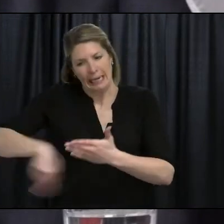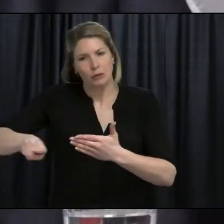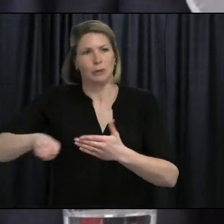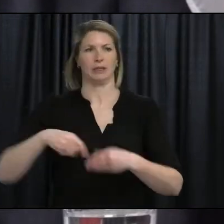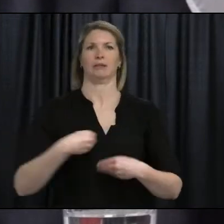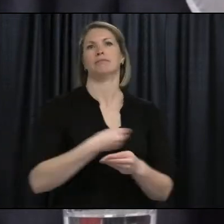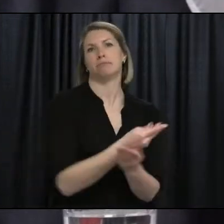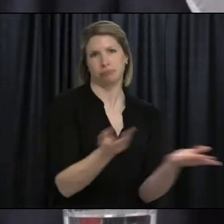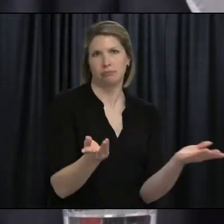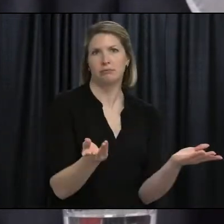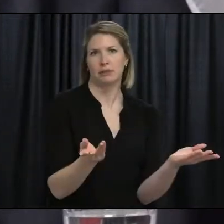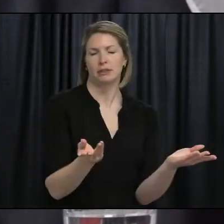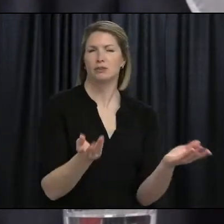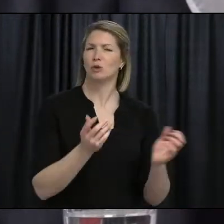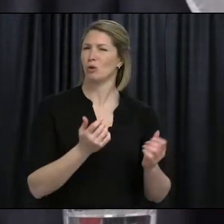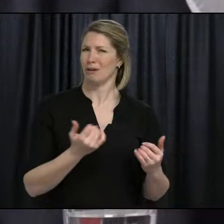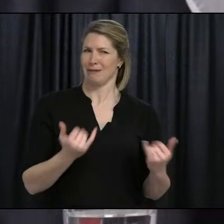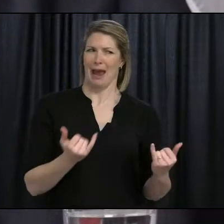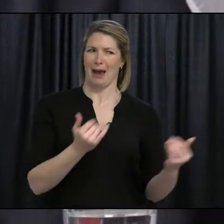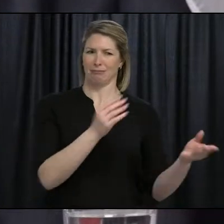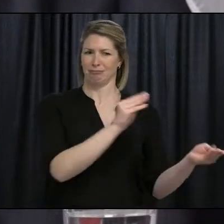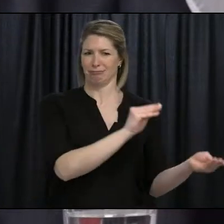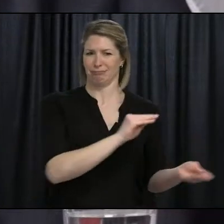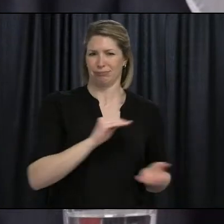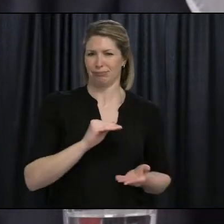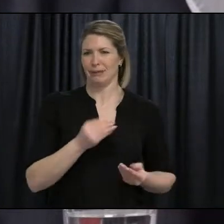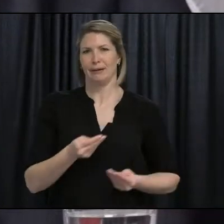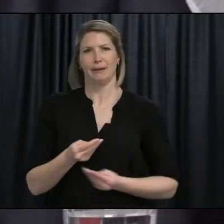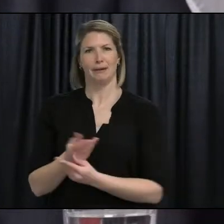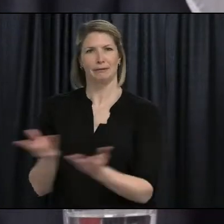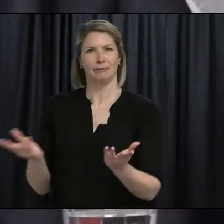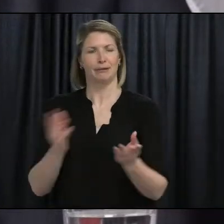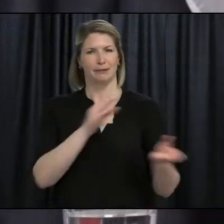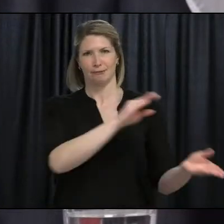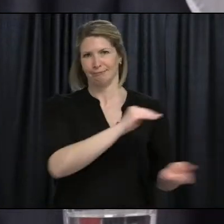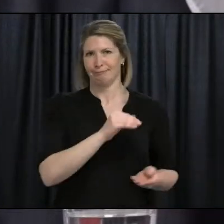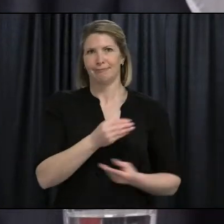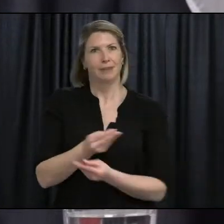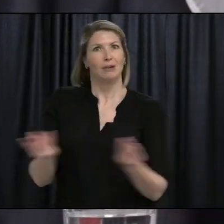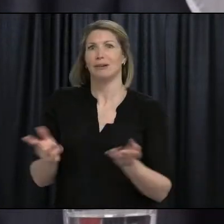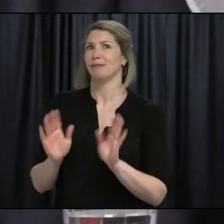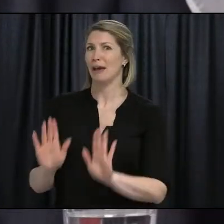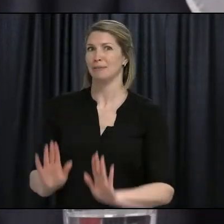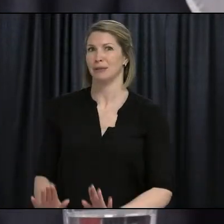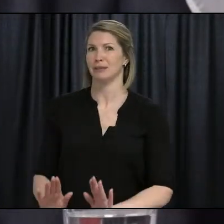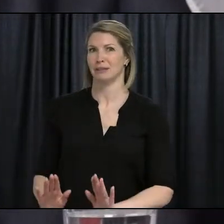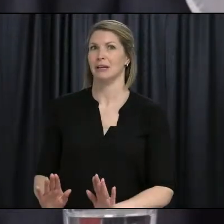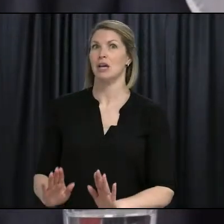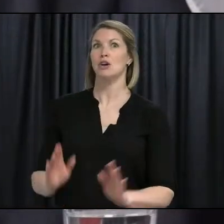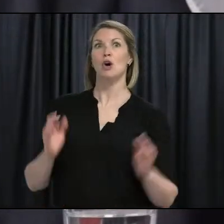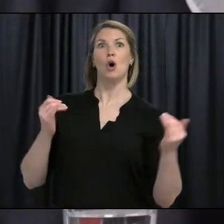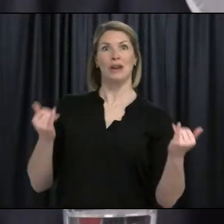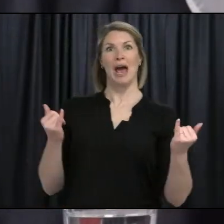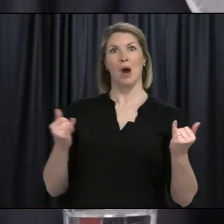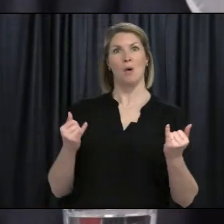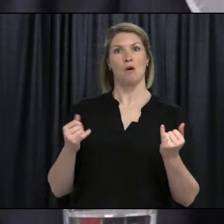of vaccine delivery. The number of people in this province vaccinated with at least 1 dose is just over